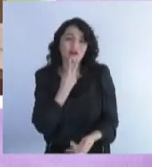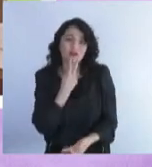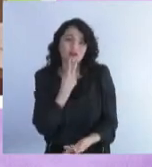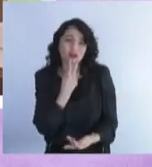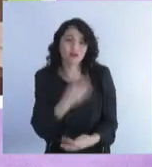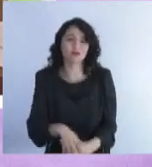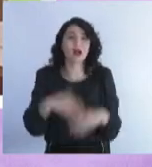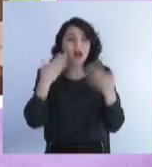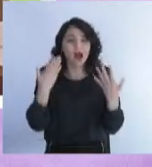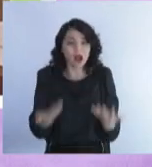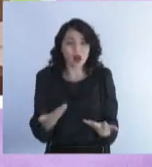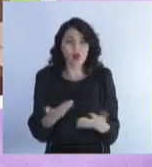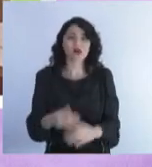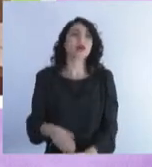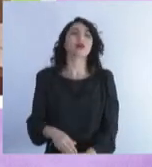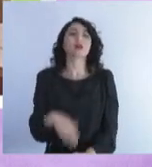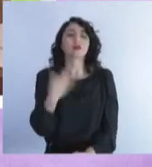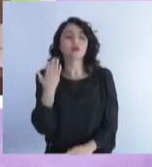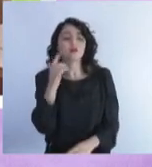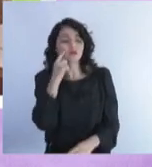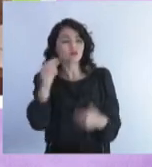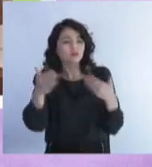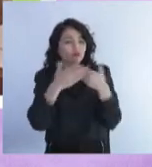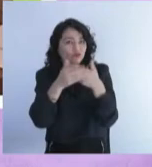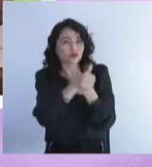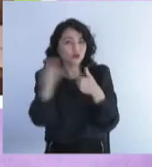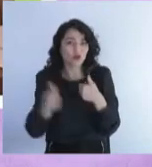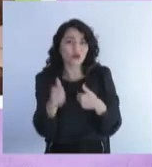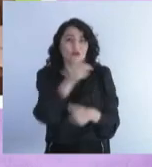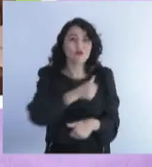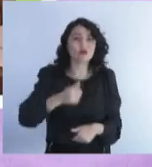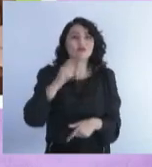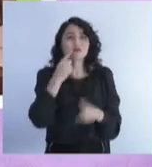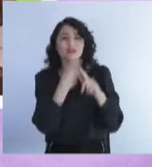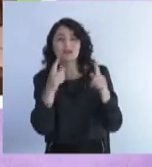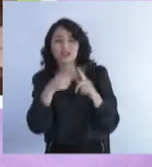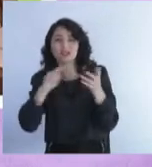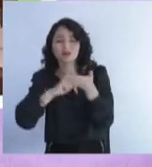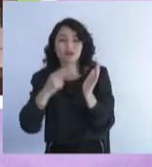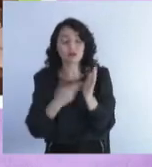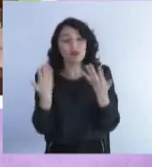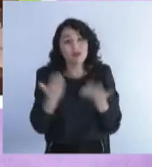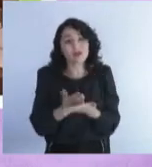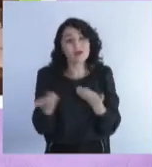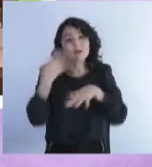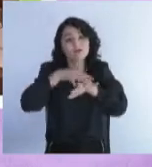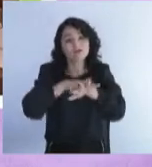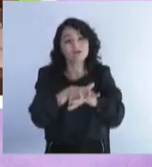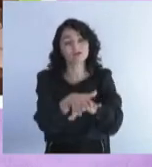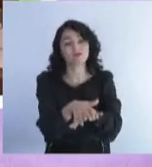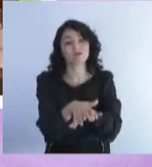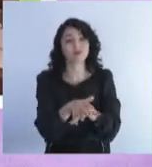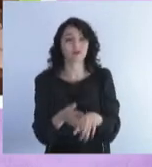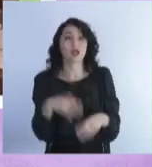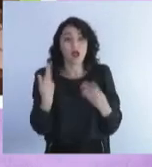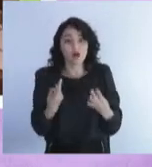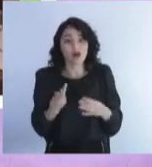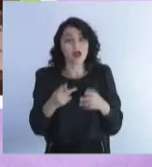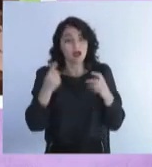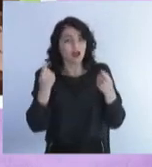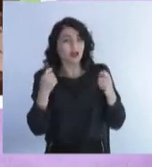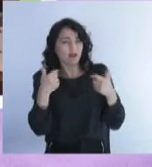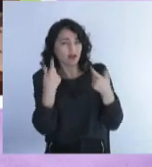to everyone's front door. We've also had to put our adaptation skills into practice and indeed redouble